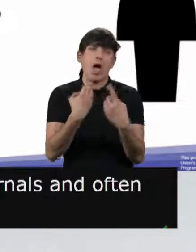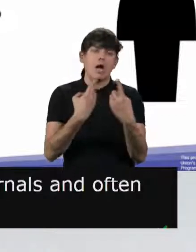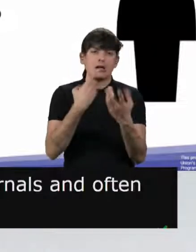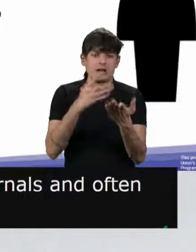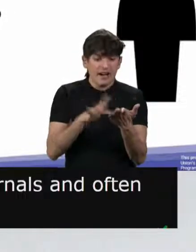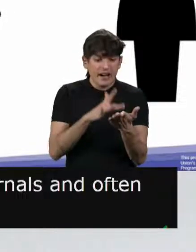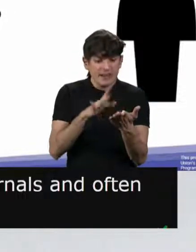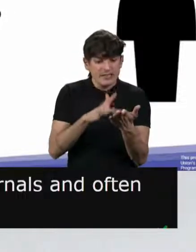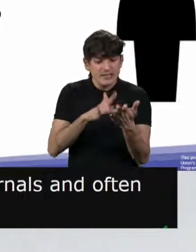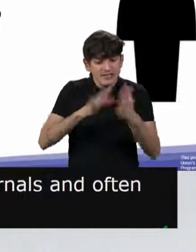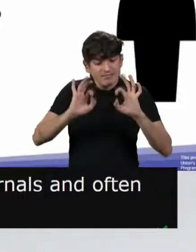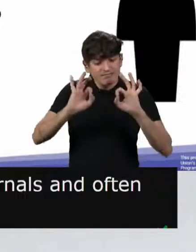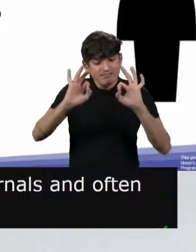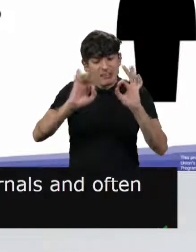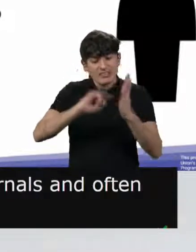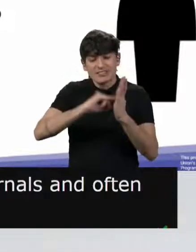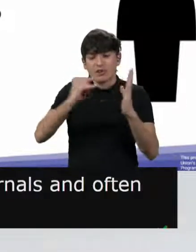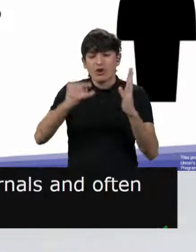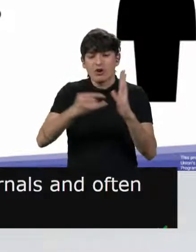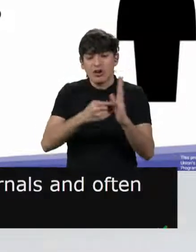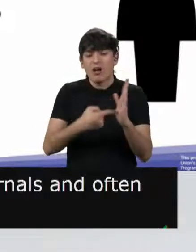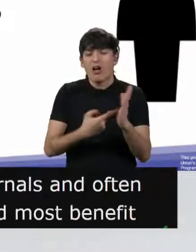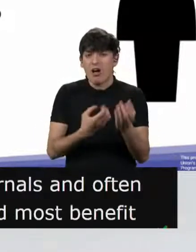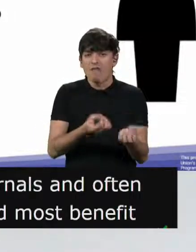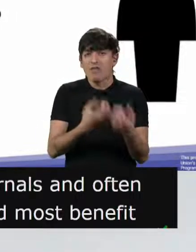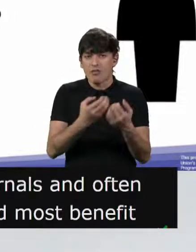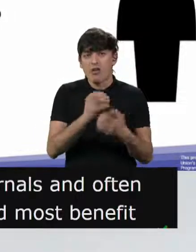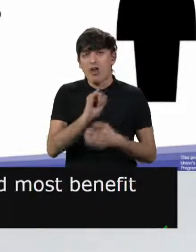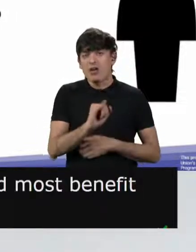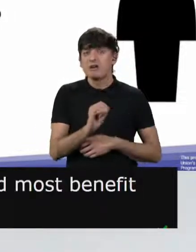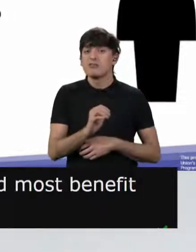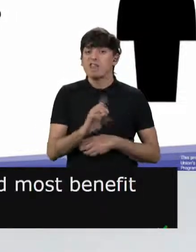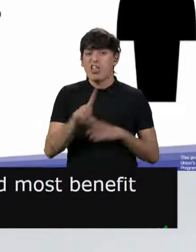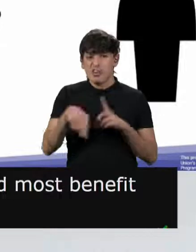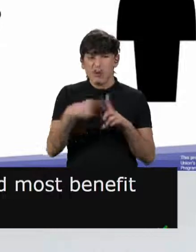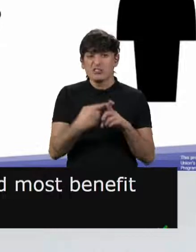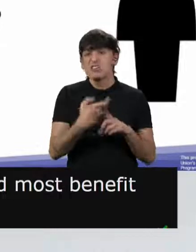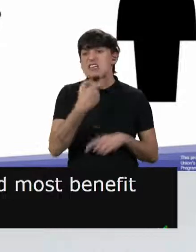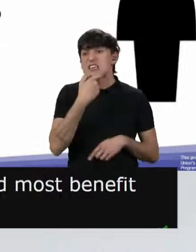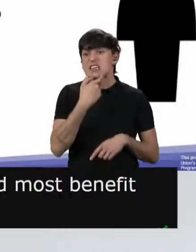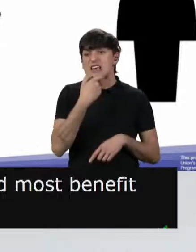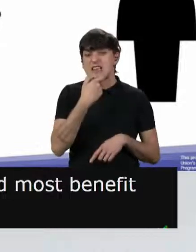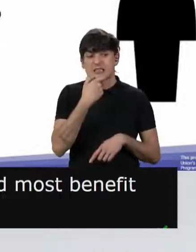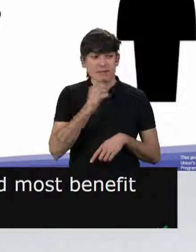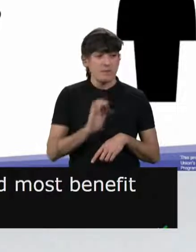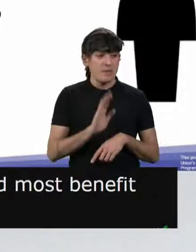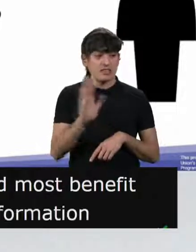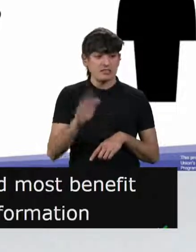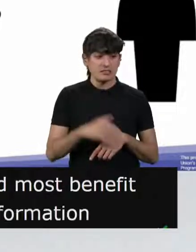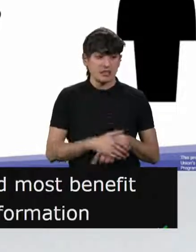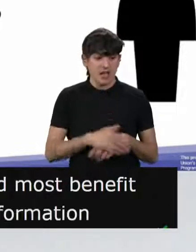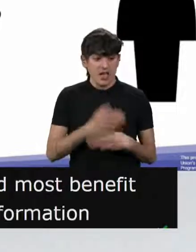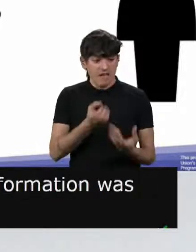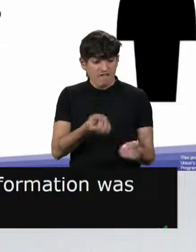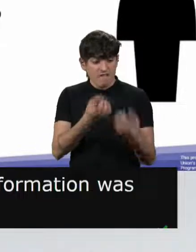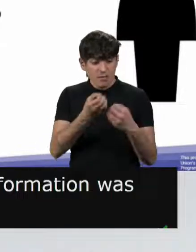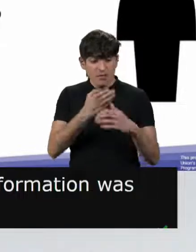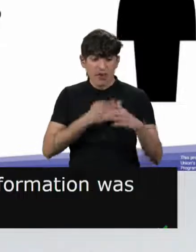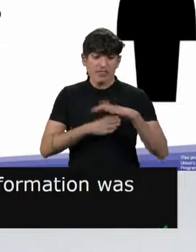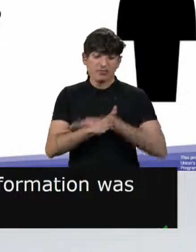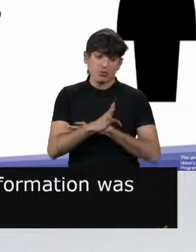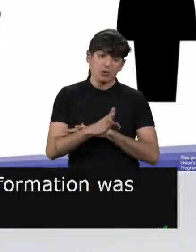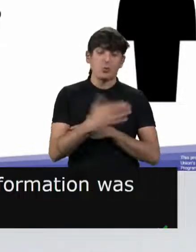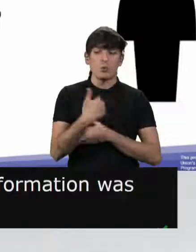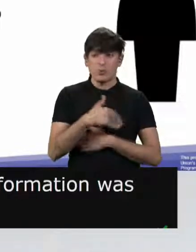places that would most benefit from some of these innovations, access to that information was more difficult. So making resources and